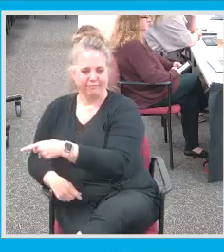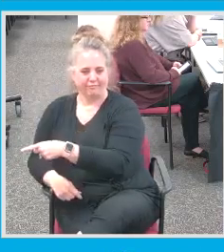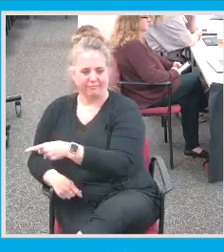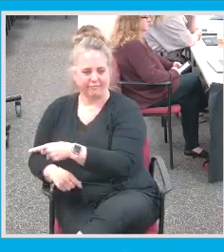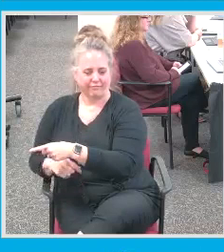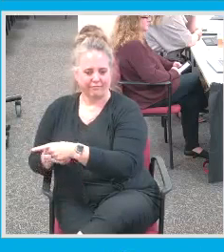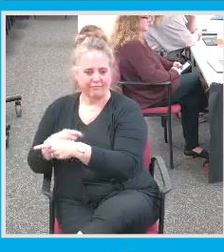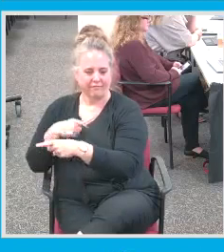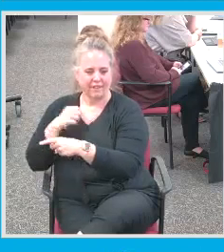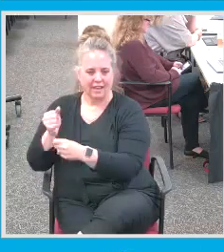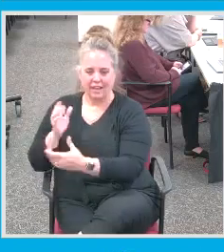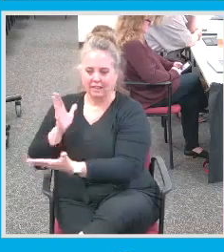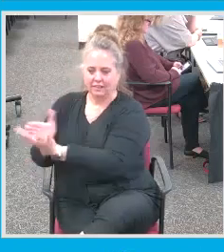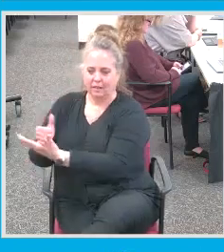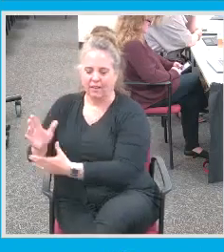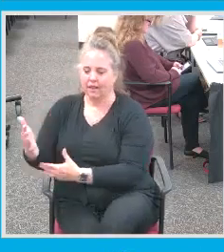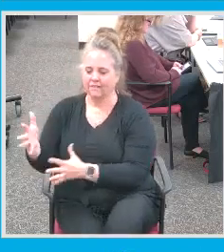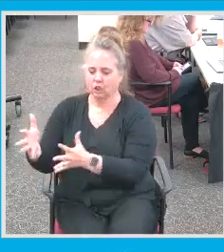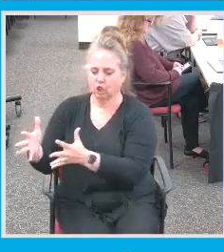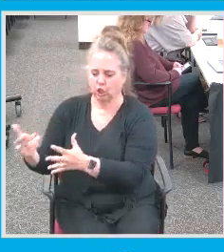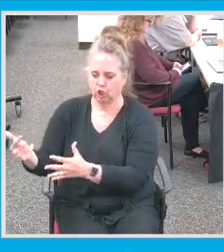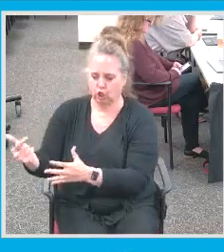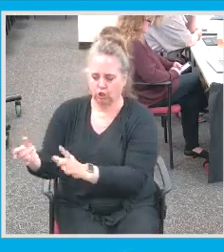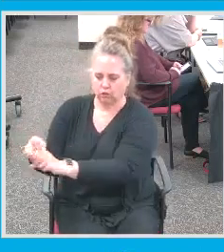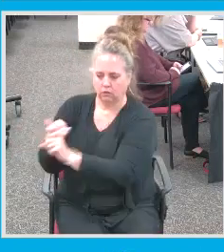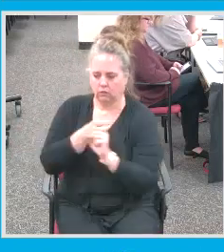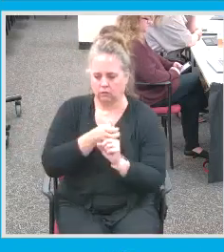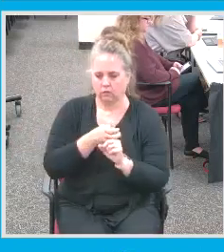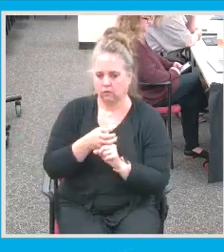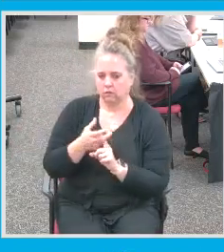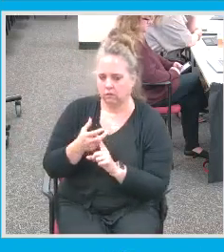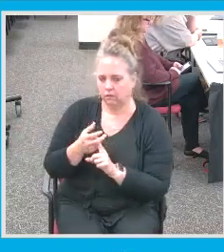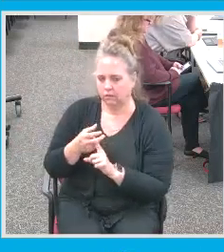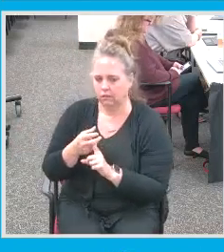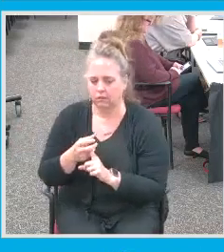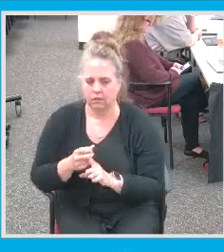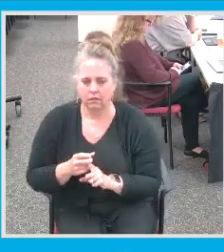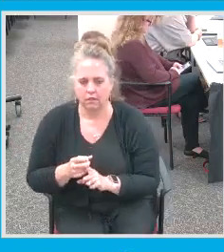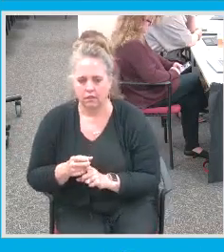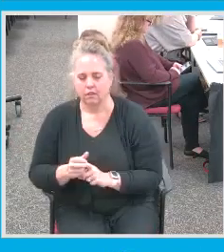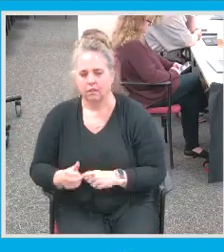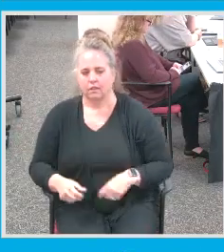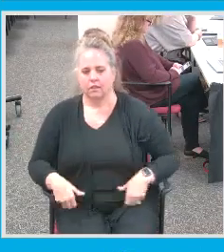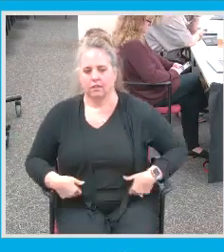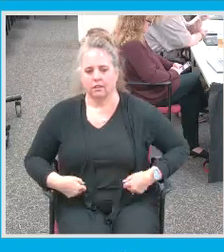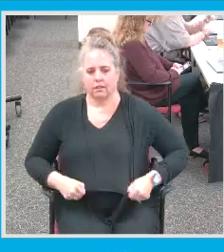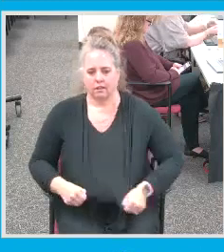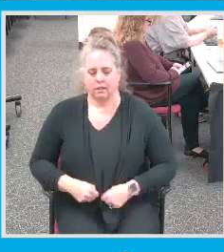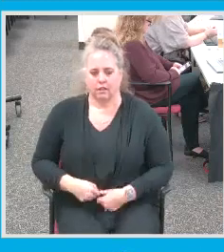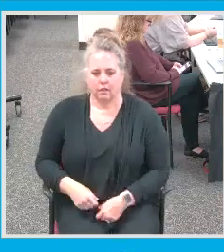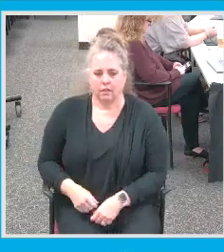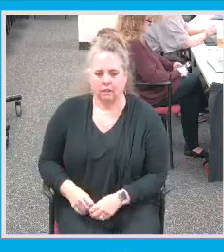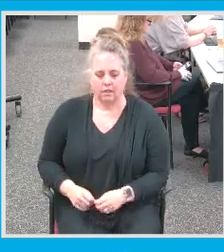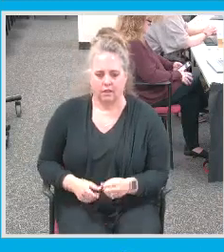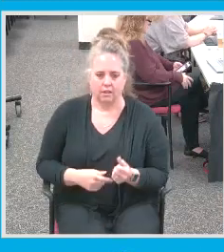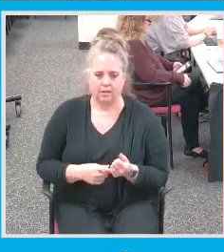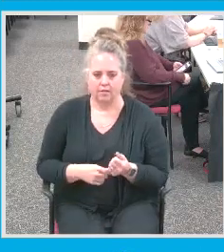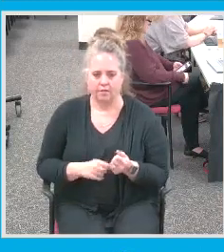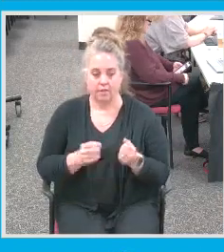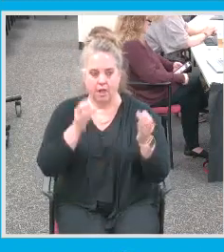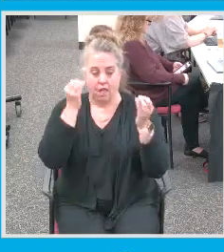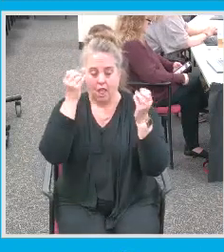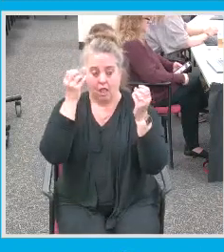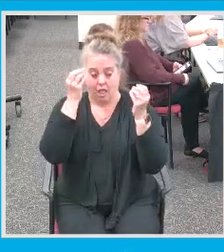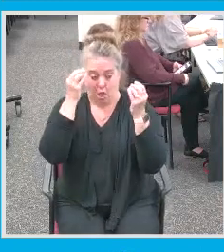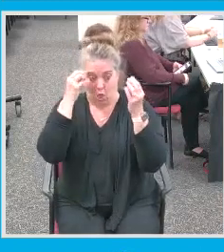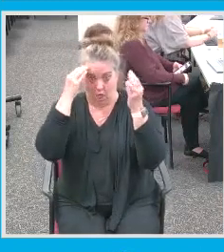let's talk about it. A few things are going to happen within that pause. I'm going to sober up. My adrenaline